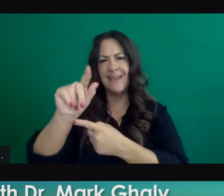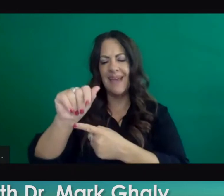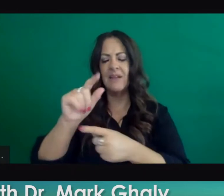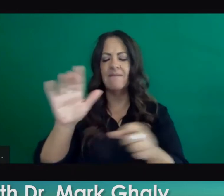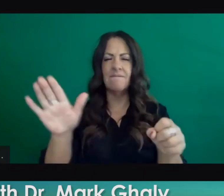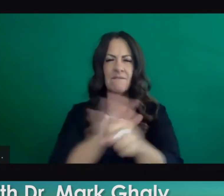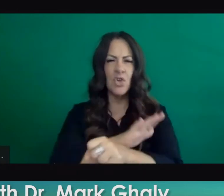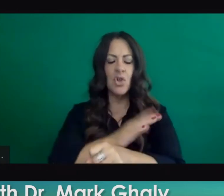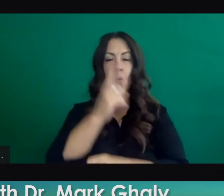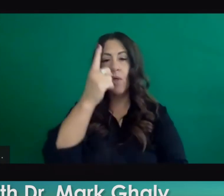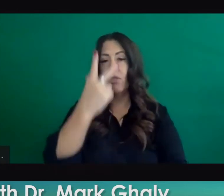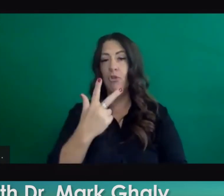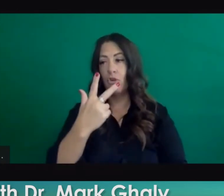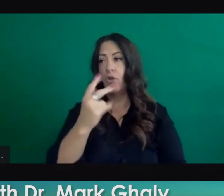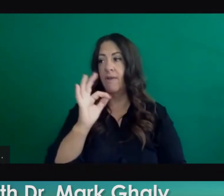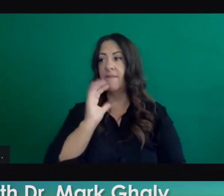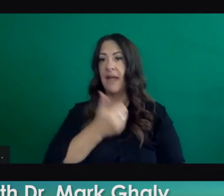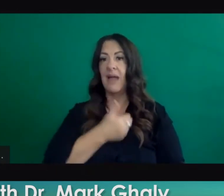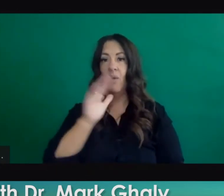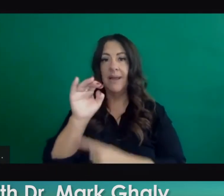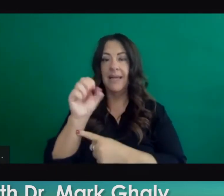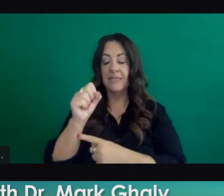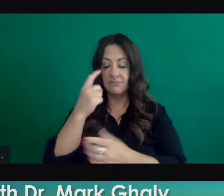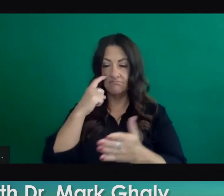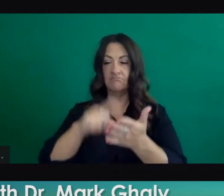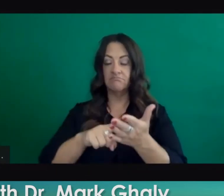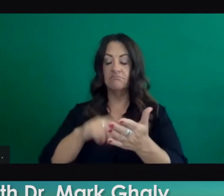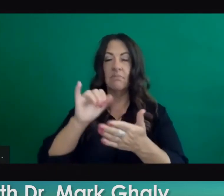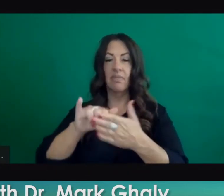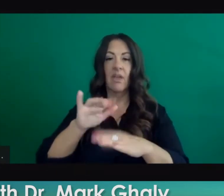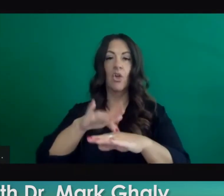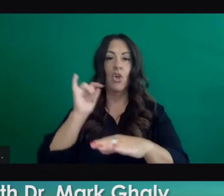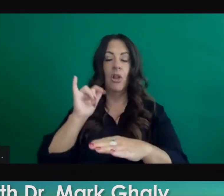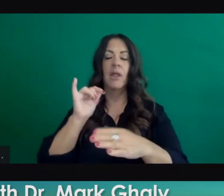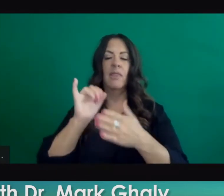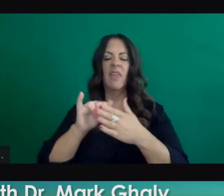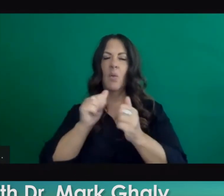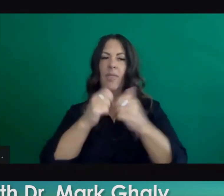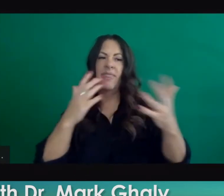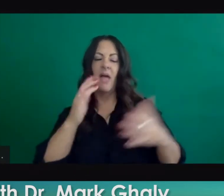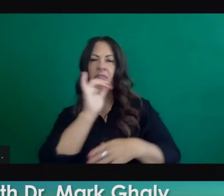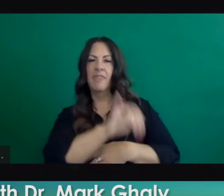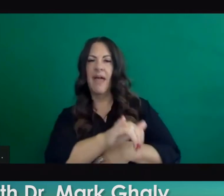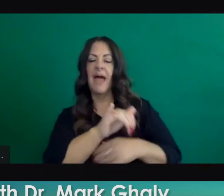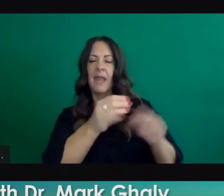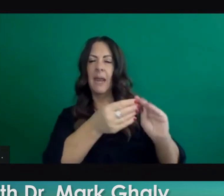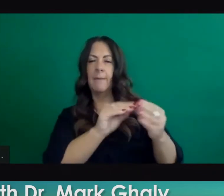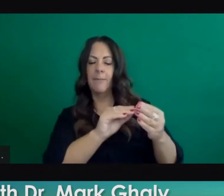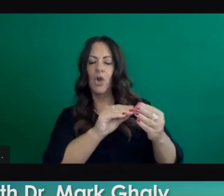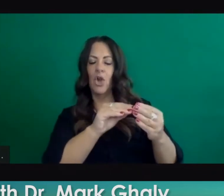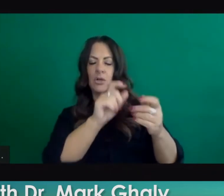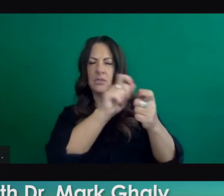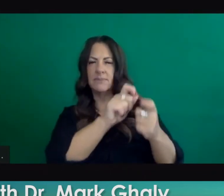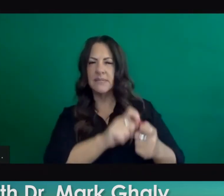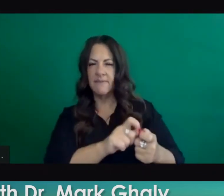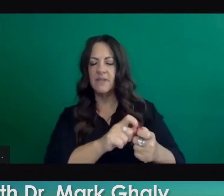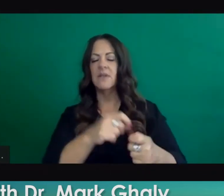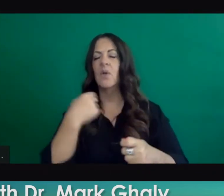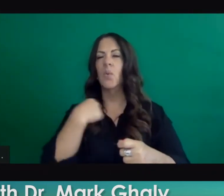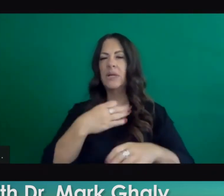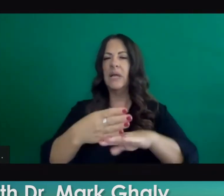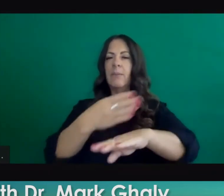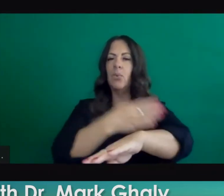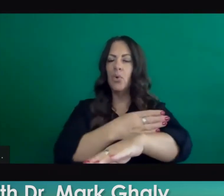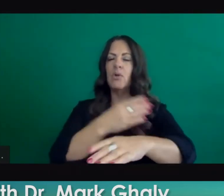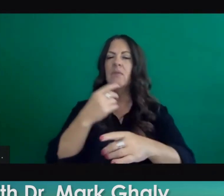of cases were early on without that data. We've improved some of getting all the race and ethnicity